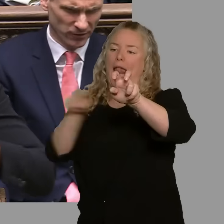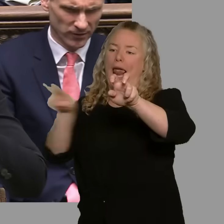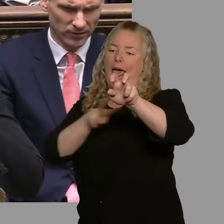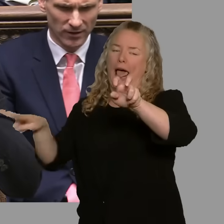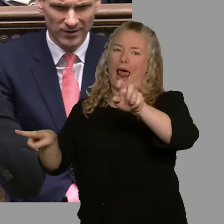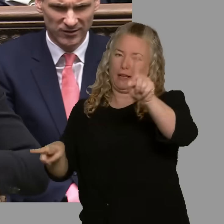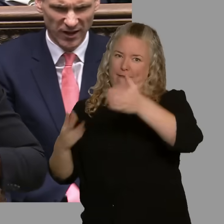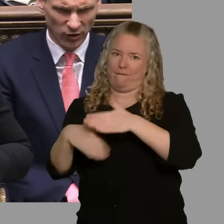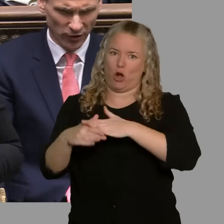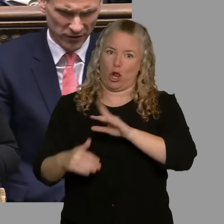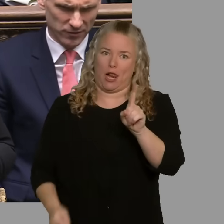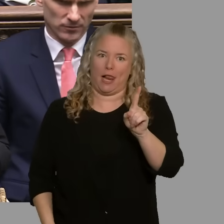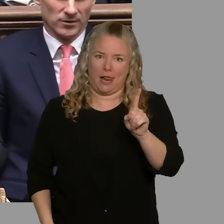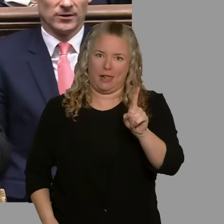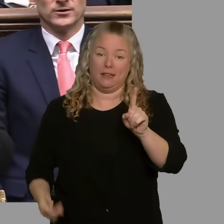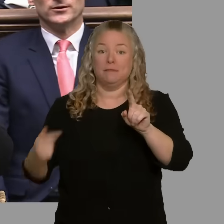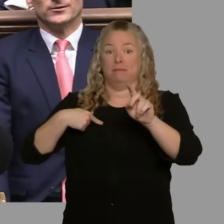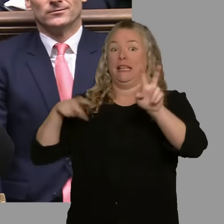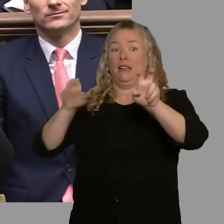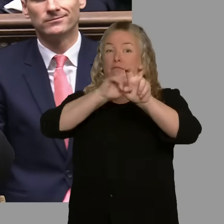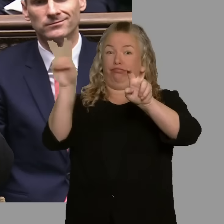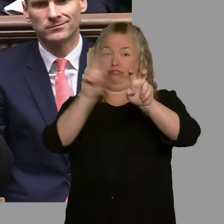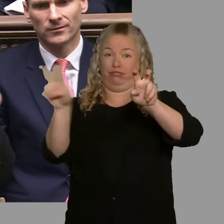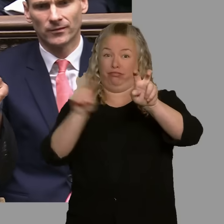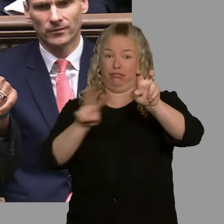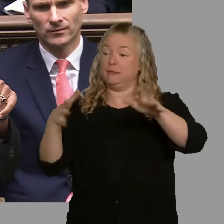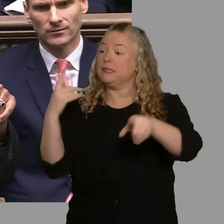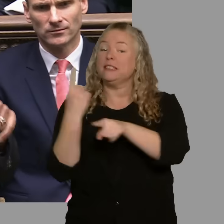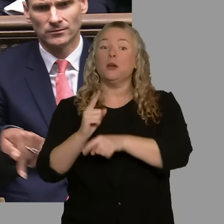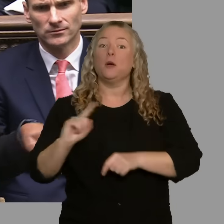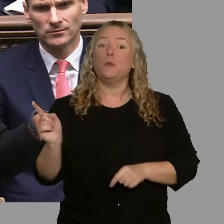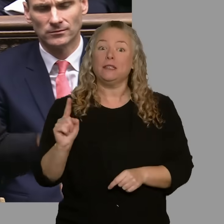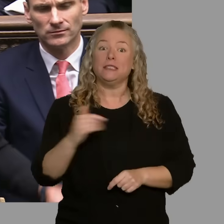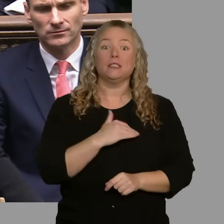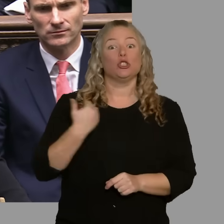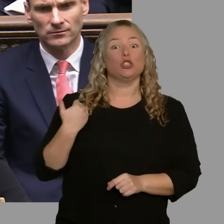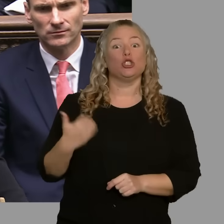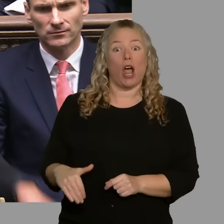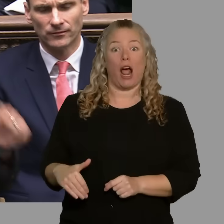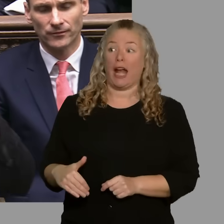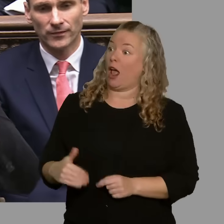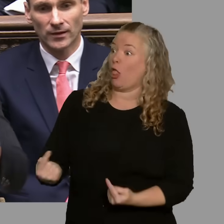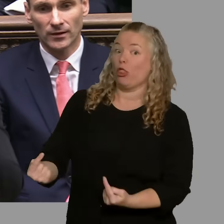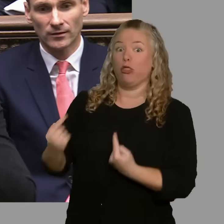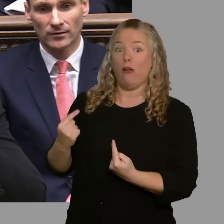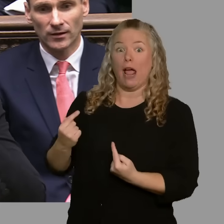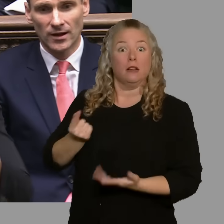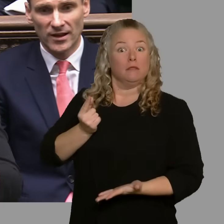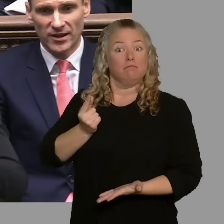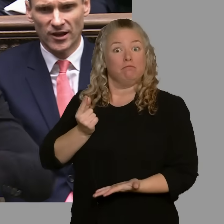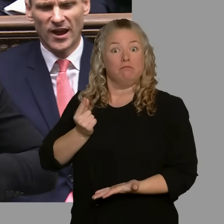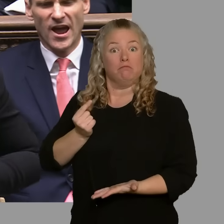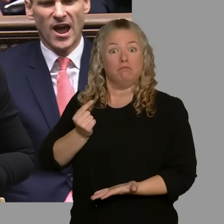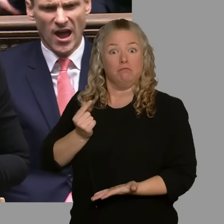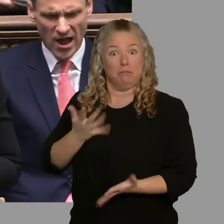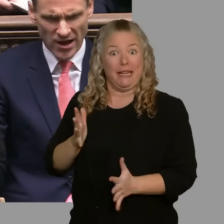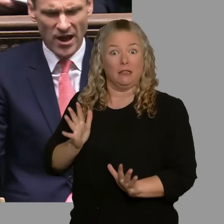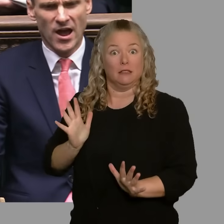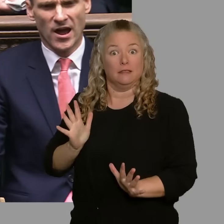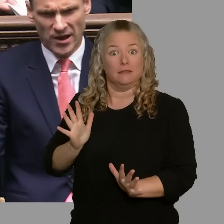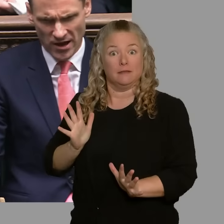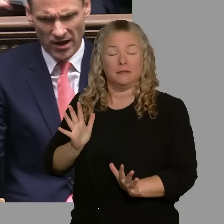doing neglects the fact that those spies were charged under a Conservative government. They were let off under Labour.